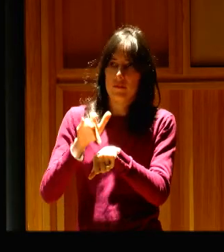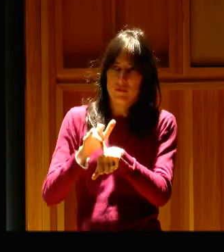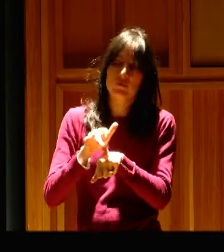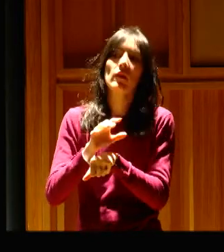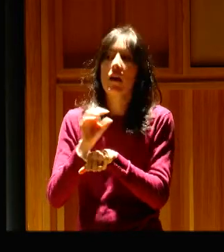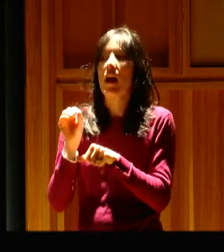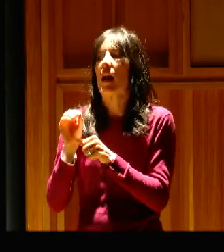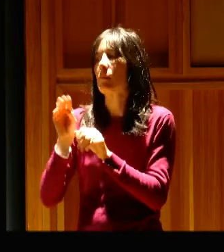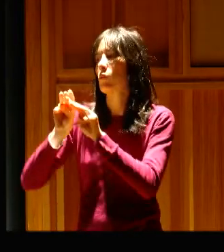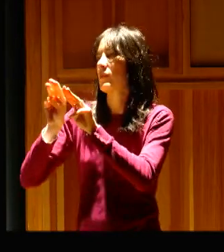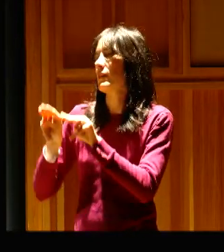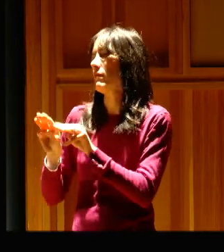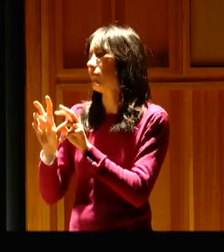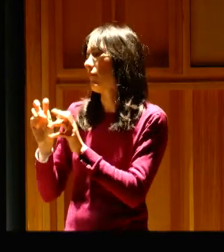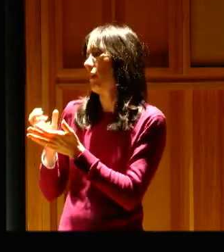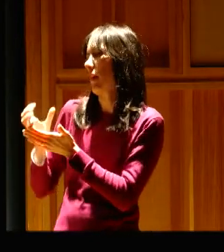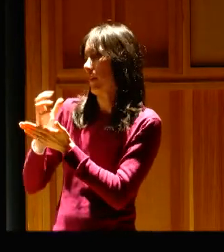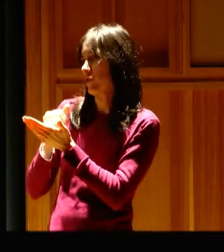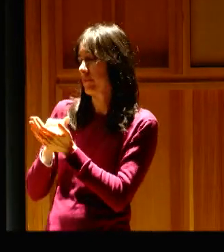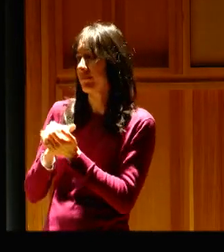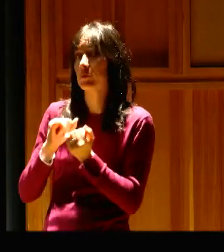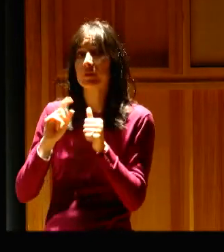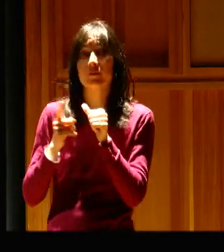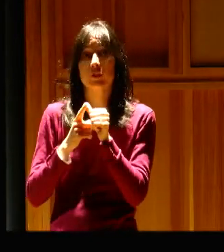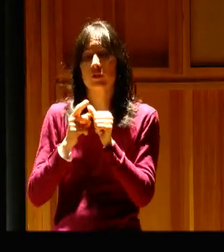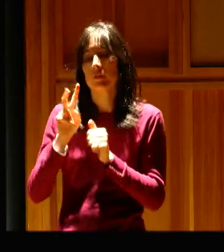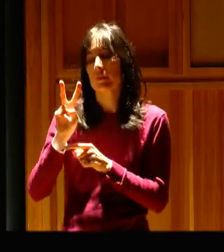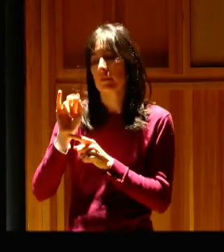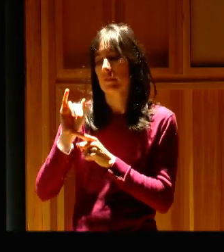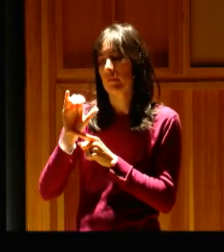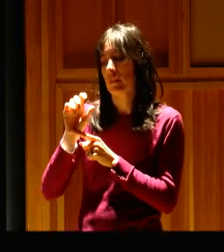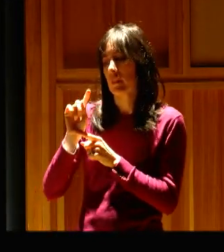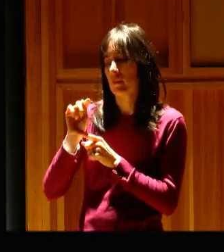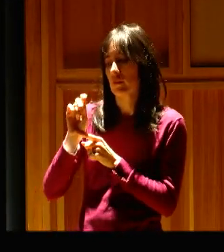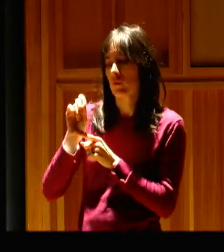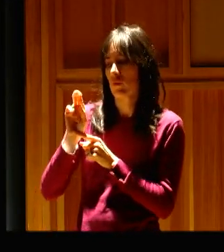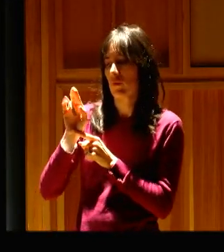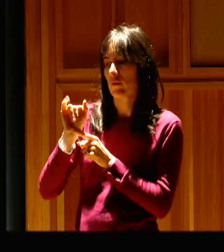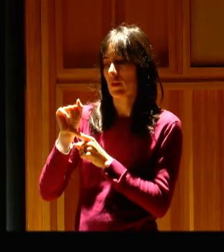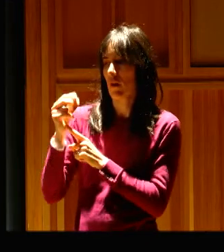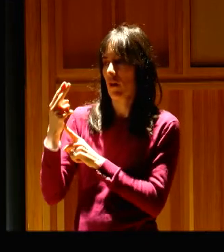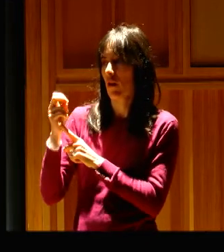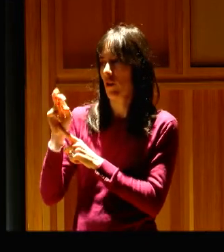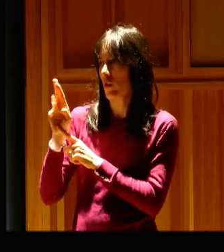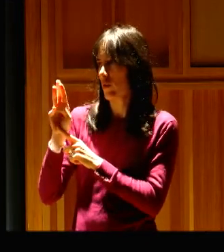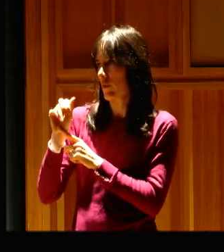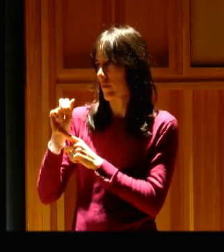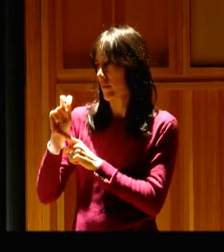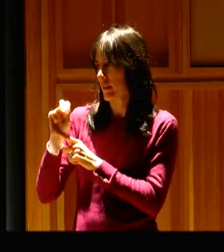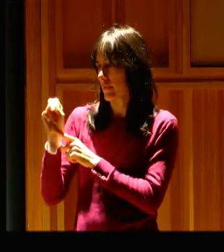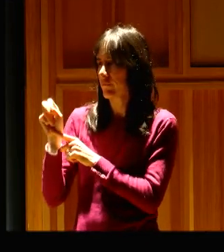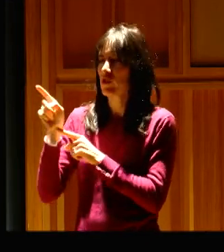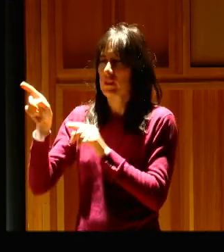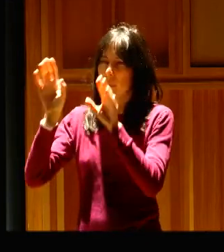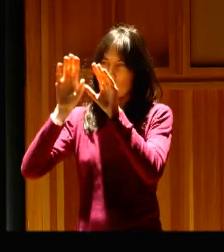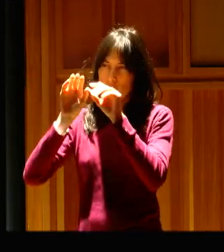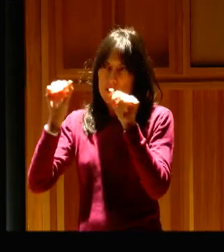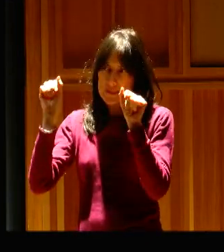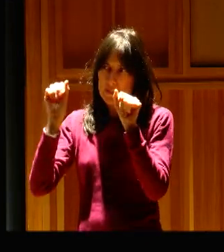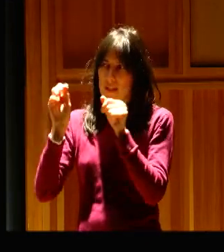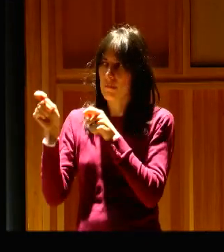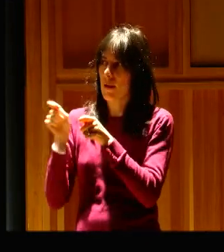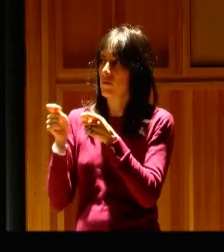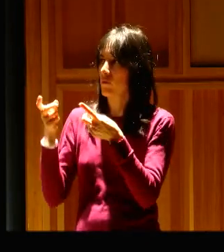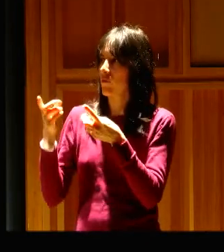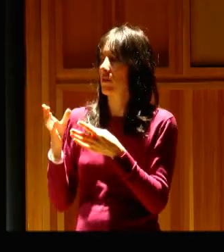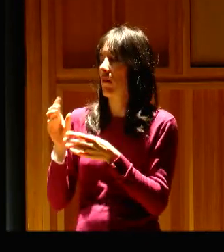afternoon program, we have Dr. Victoria Herrmann to talk about cultural communities. Victoria is the president and managing director of the